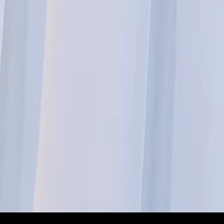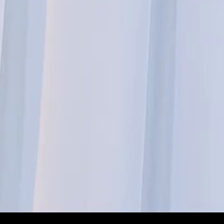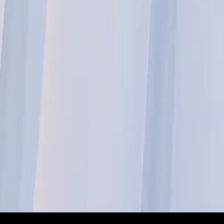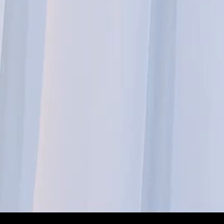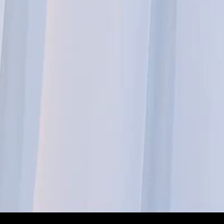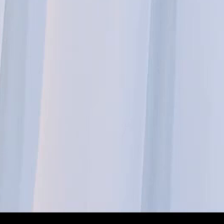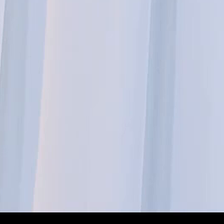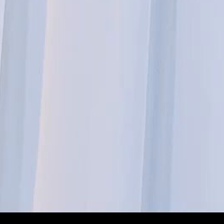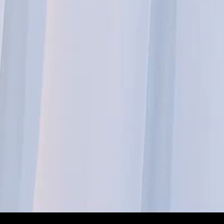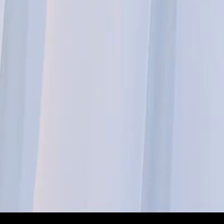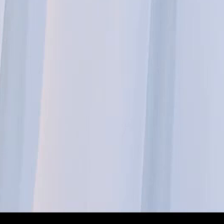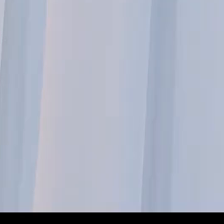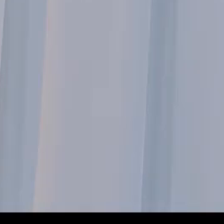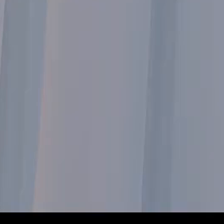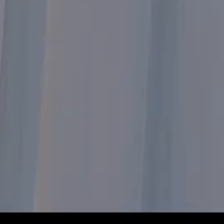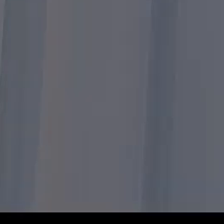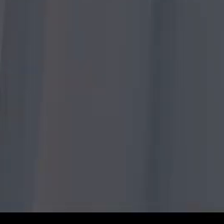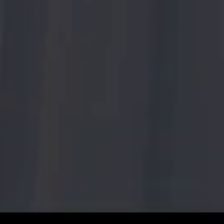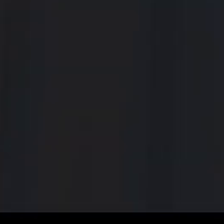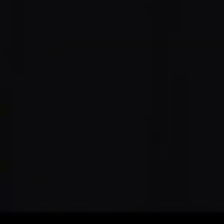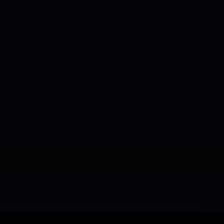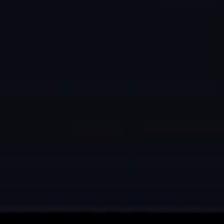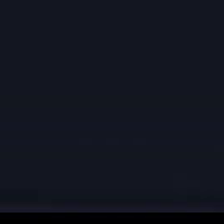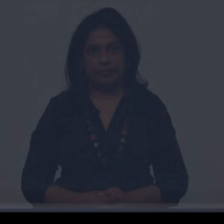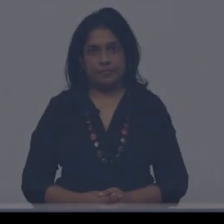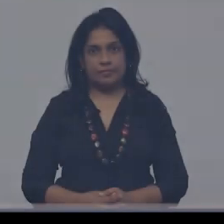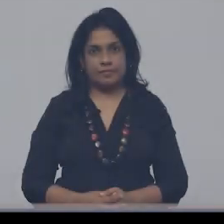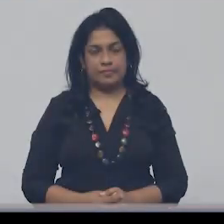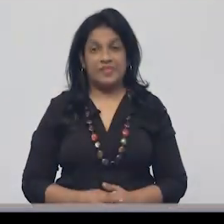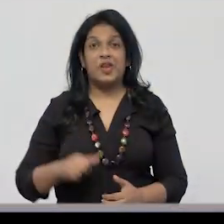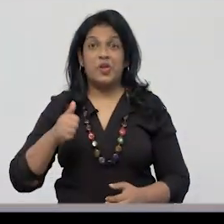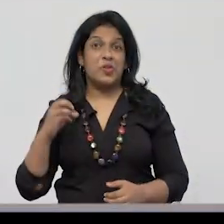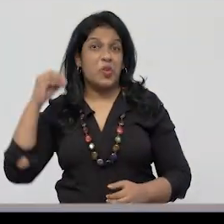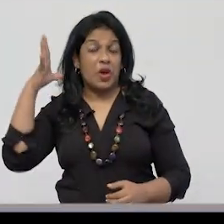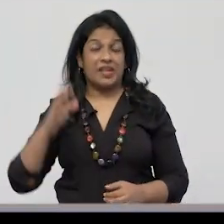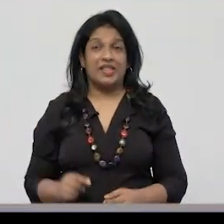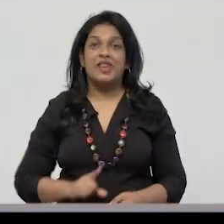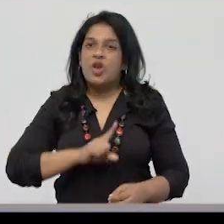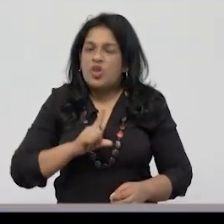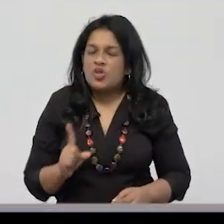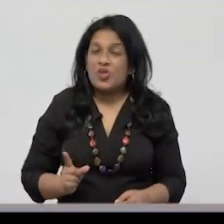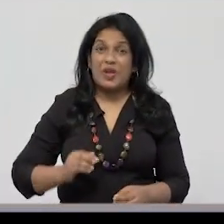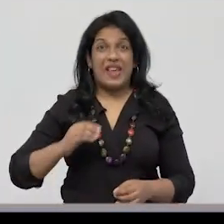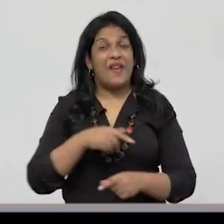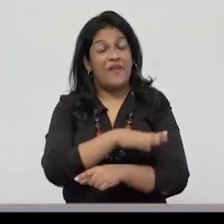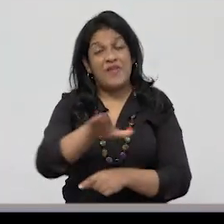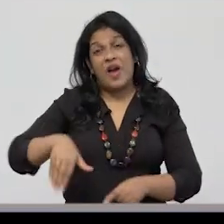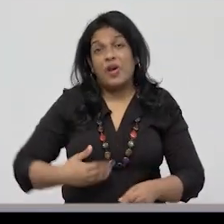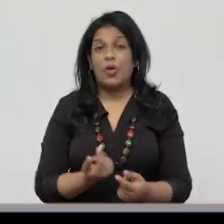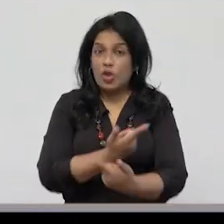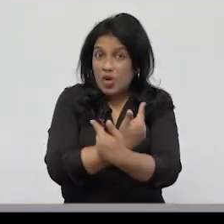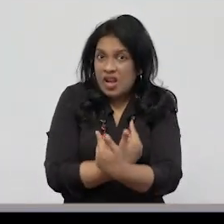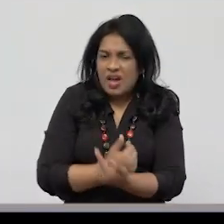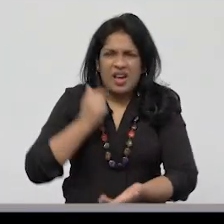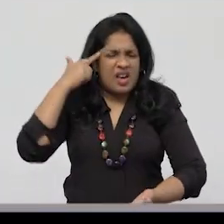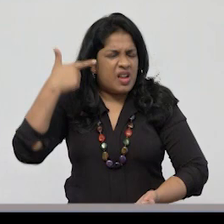In Jesus' name, amen. I'm going to talk a bit about relieving the pressure